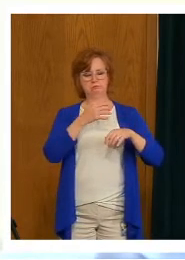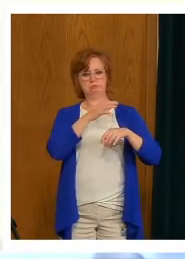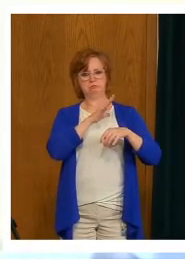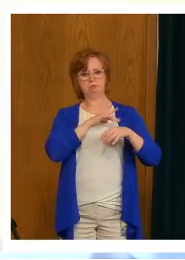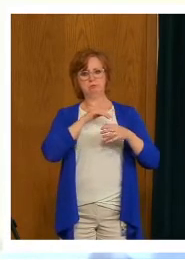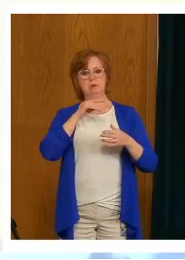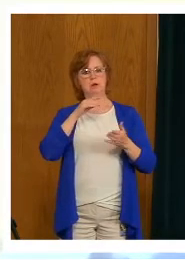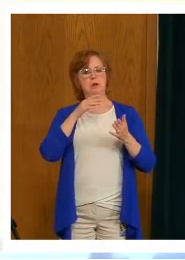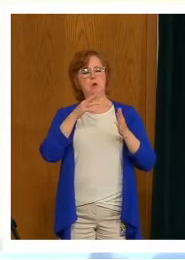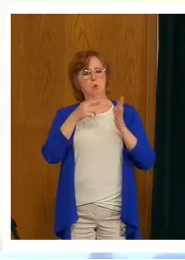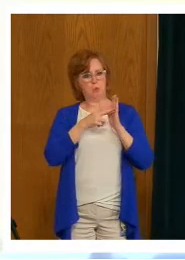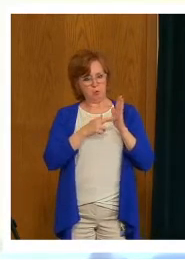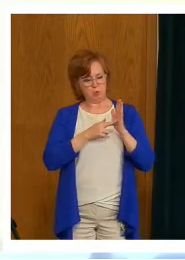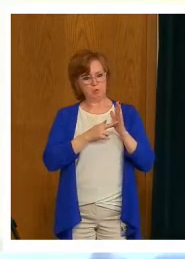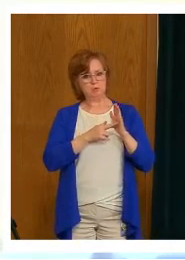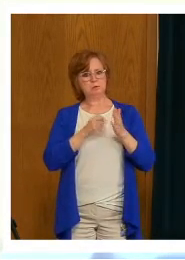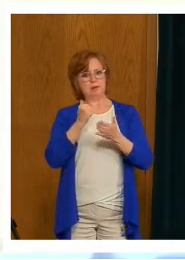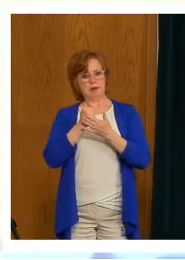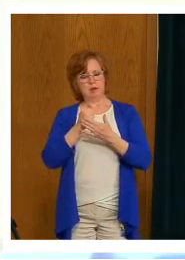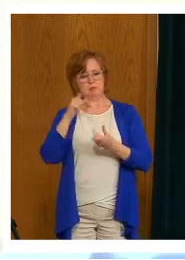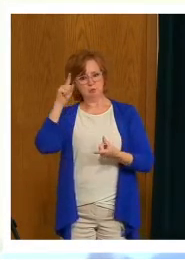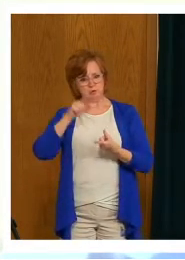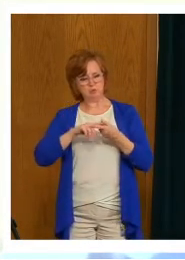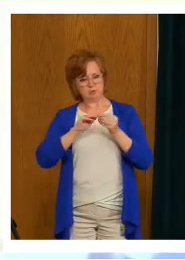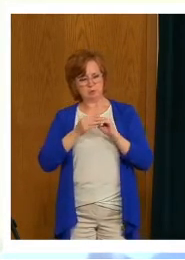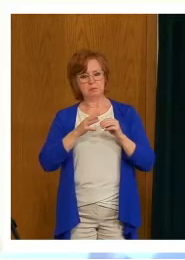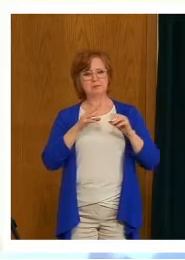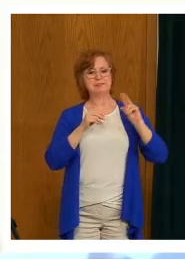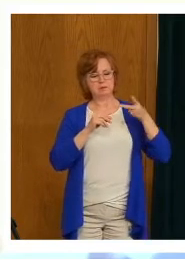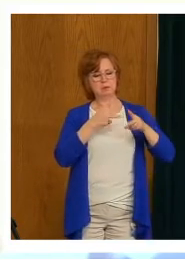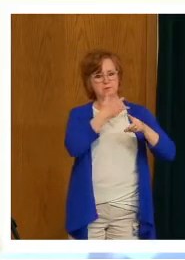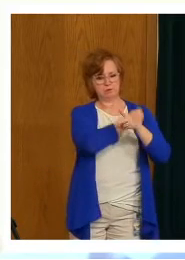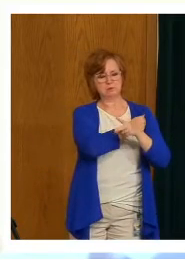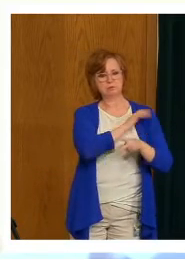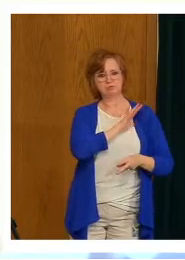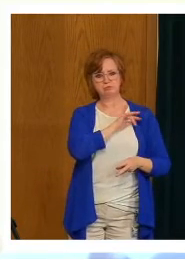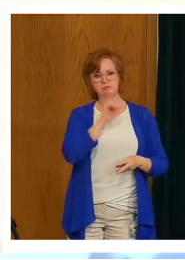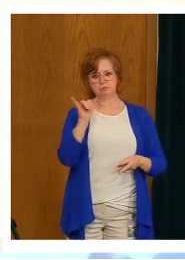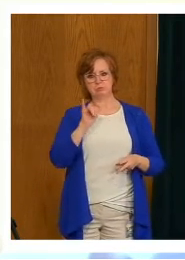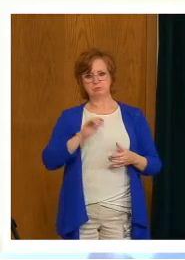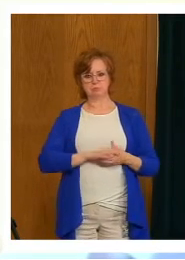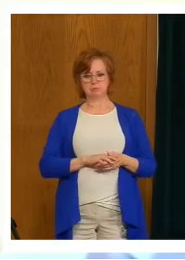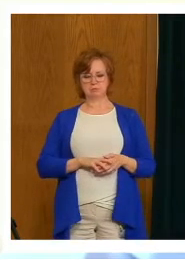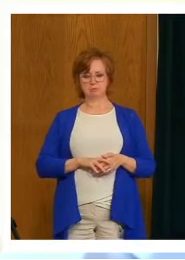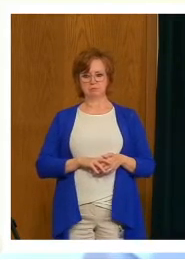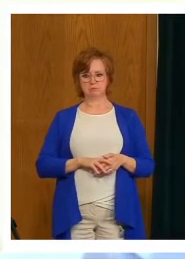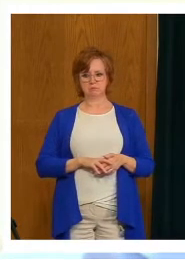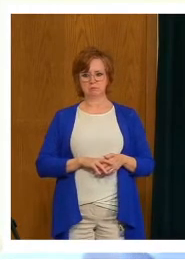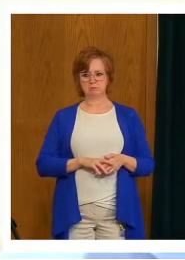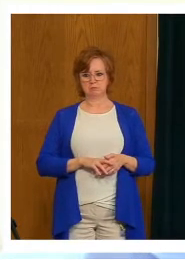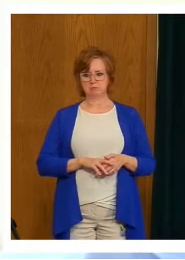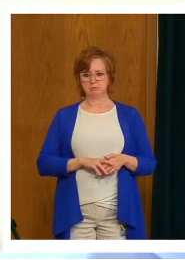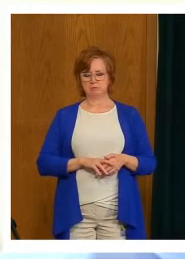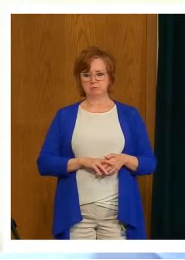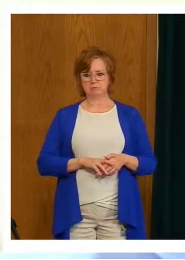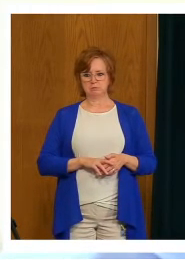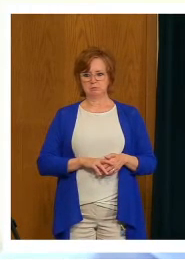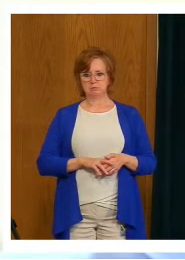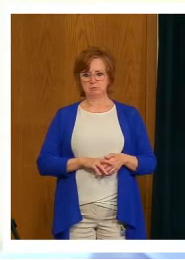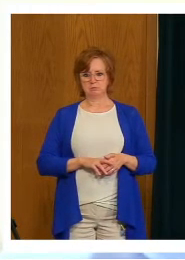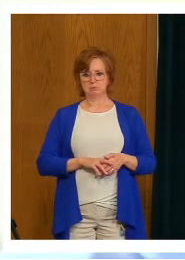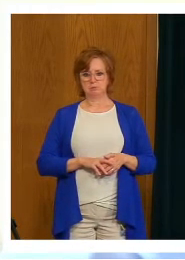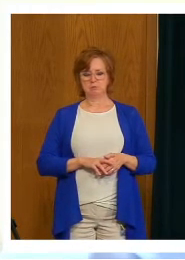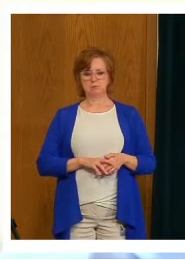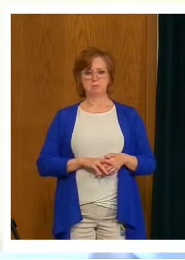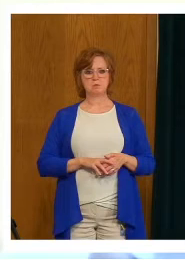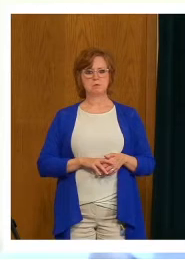that are currently circulating in Saskatchewan, so I think that's good news. But obviously we will have to see what public health